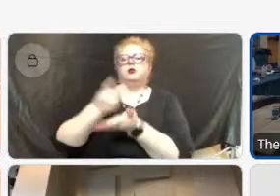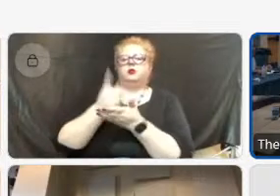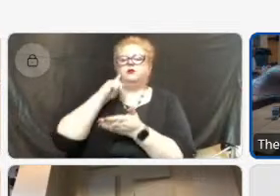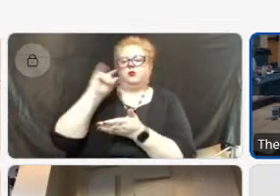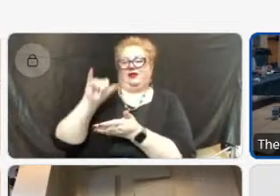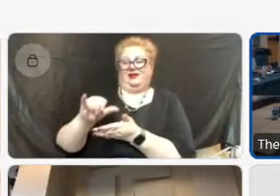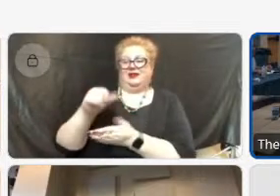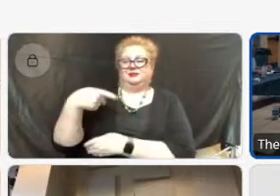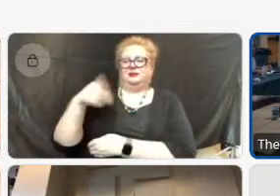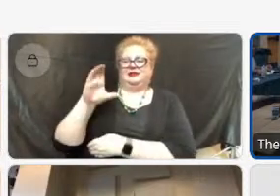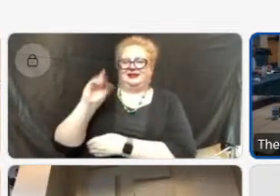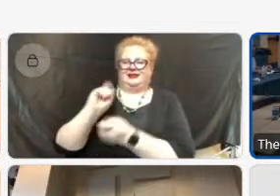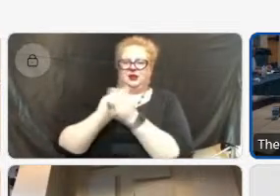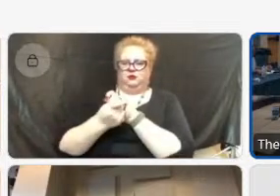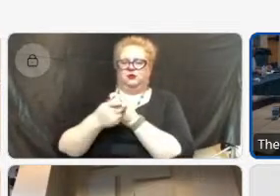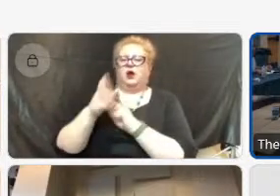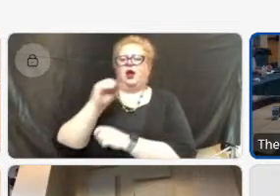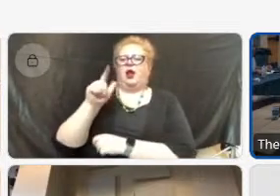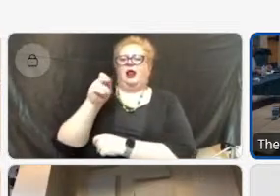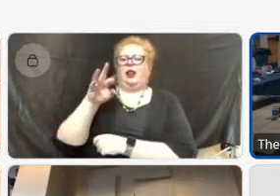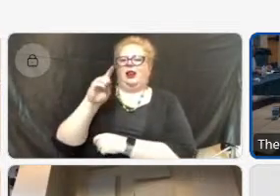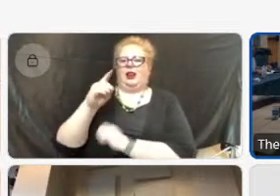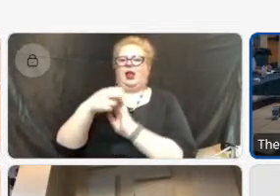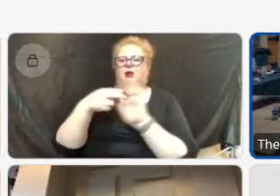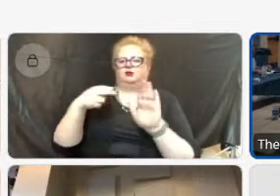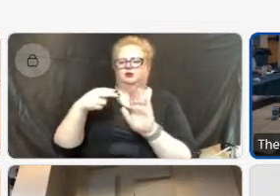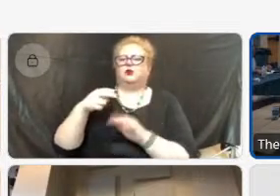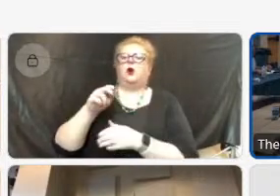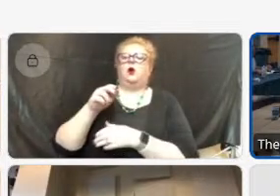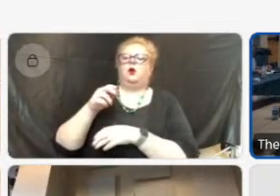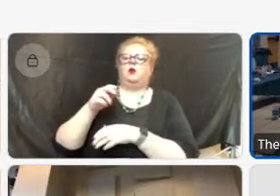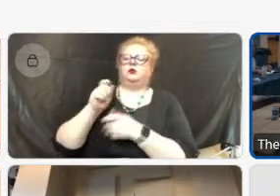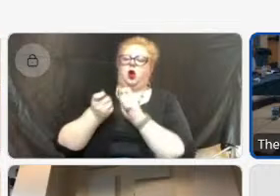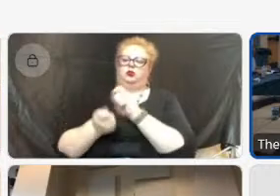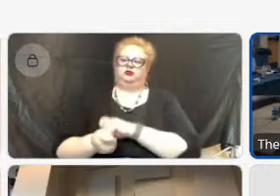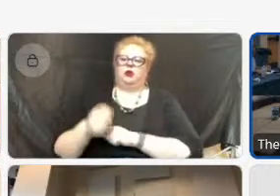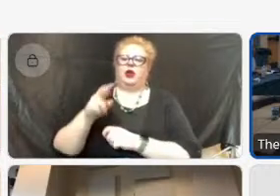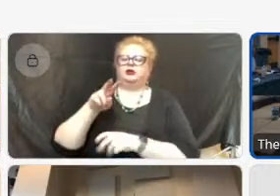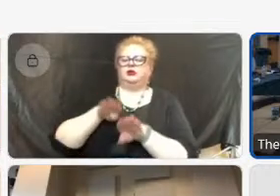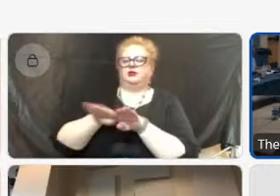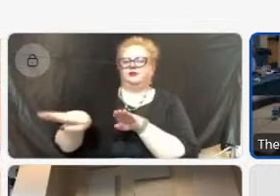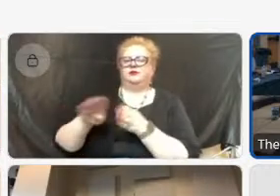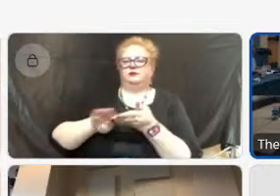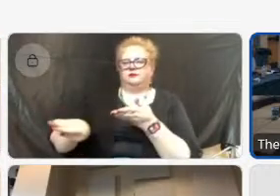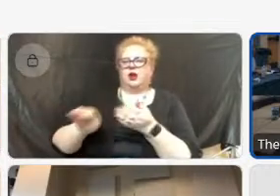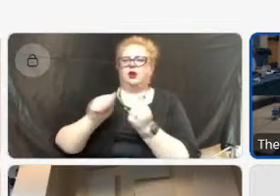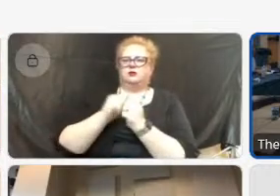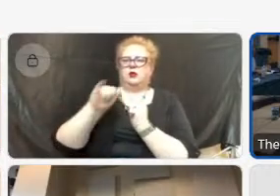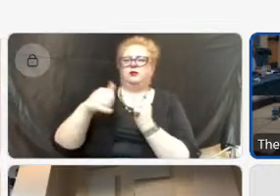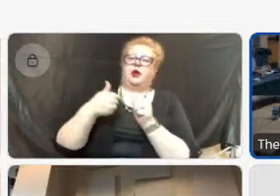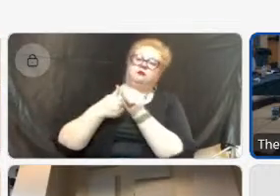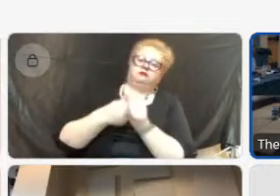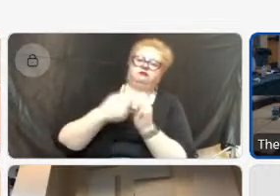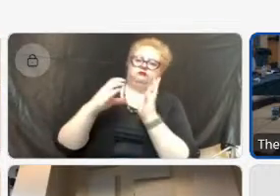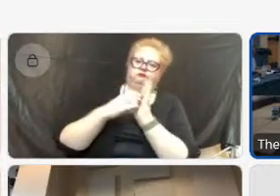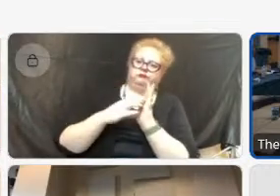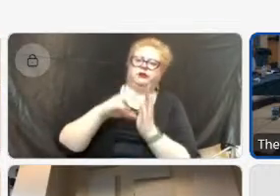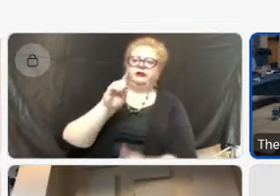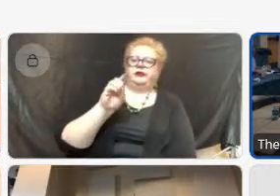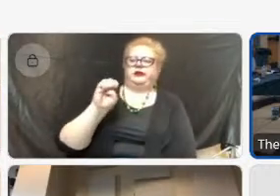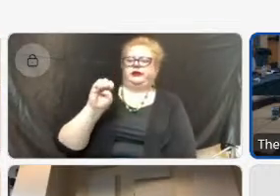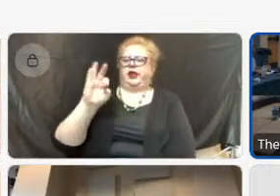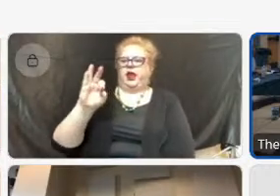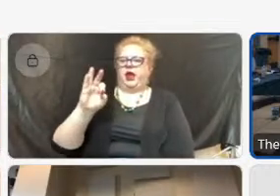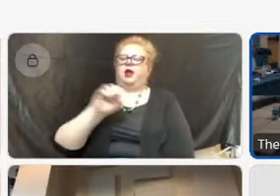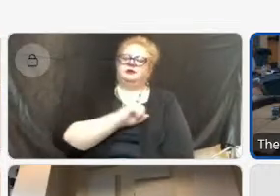PCD rezoning and land alteration variance, subject to compliance with the comments and conditions outlined in paragraphs D, E, and F, and the staff analysis and the